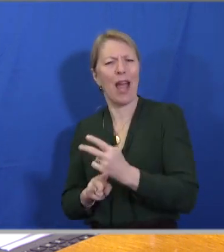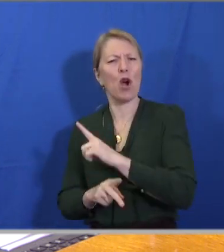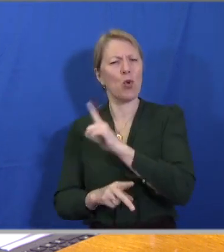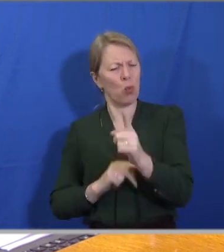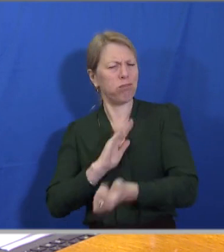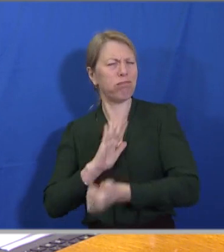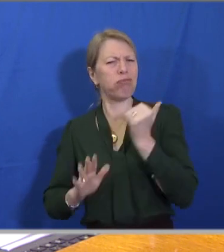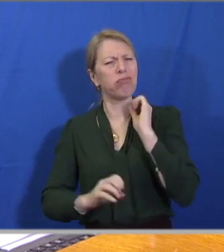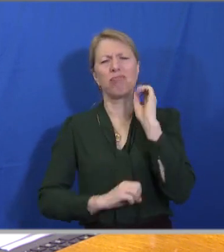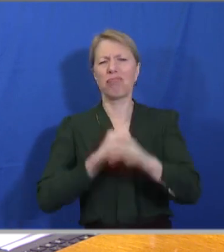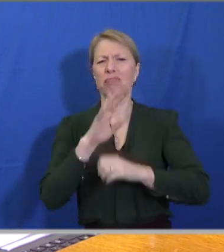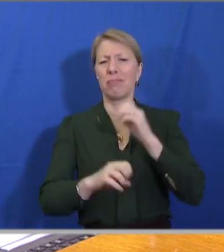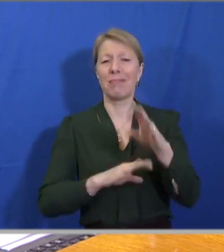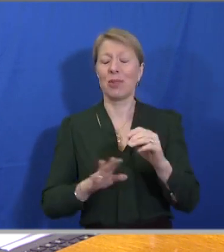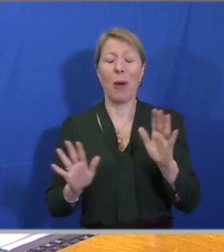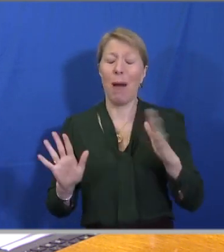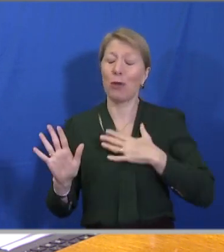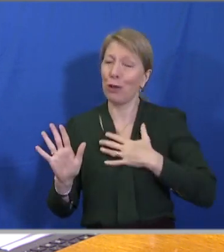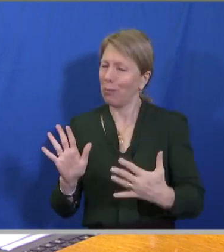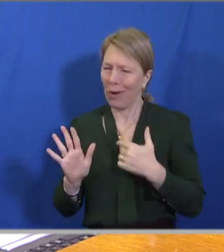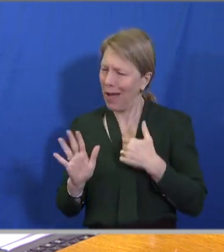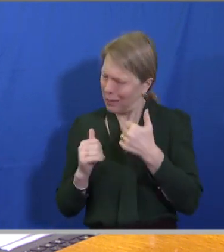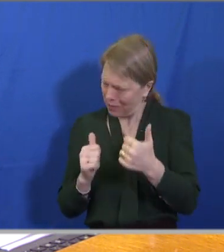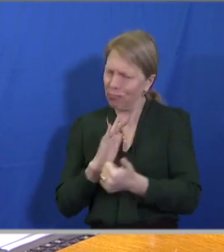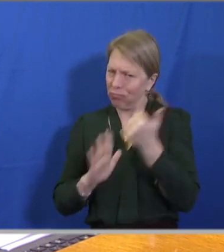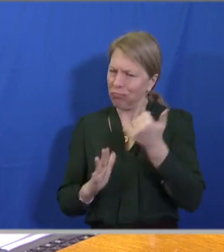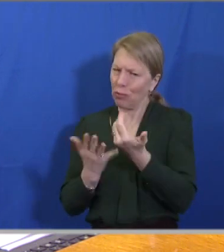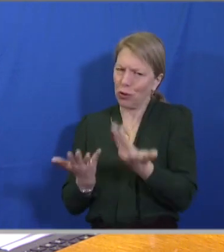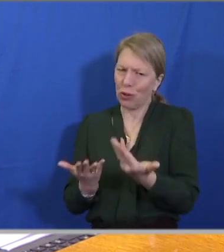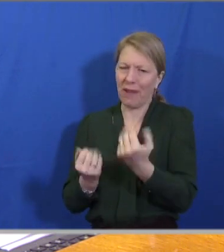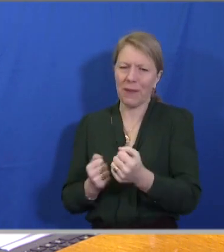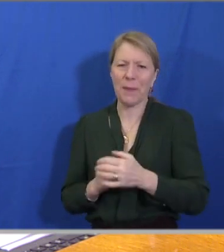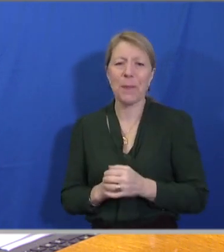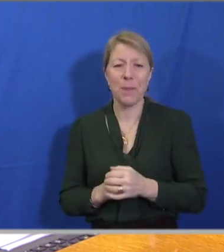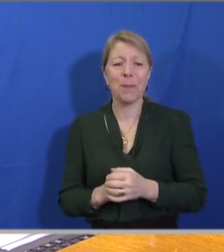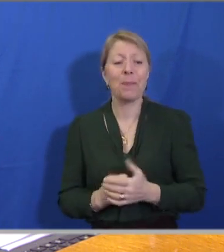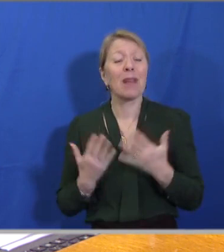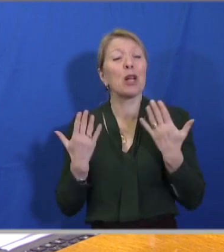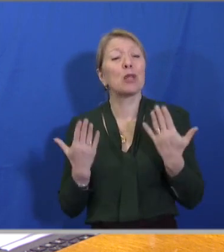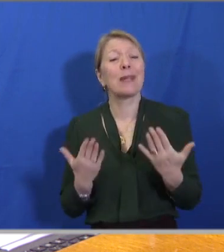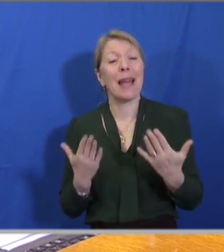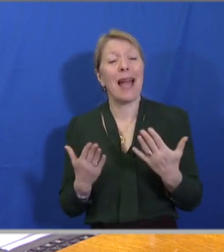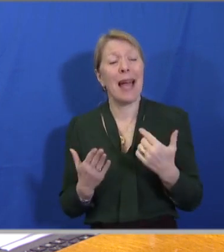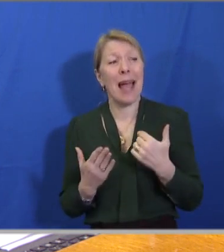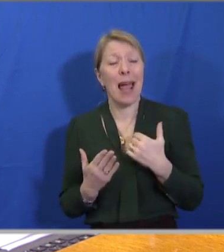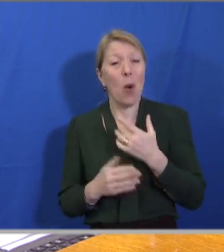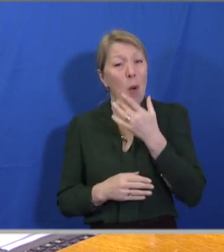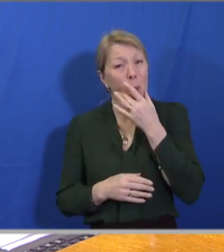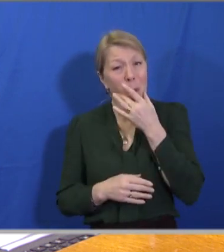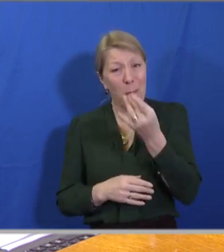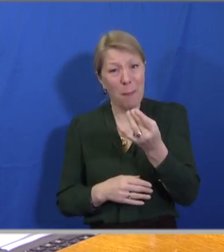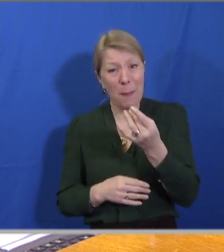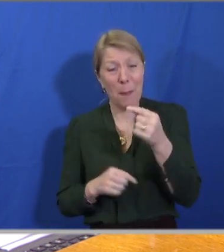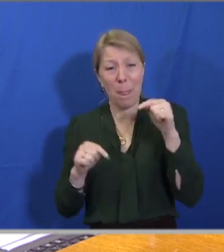people, so that's of no surprise to me at all. My principal wish coming from this meeting is that this will no longer be an